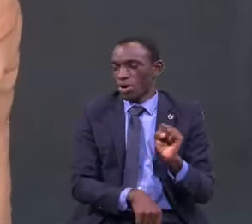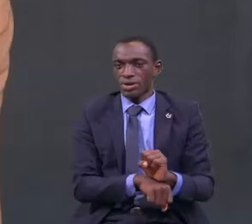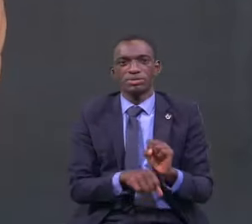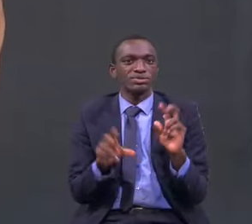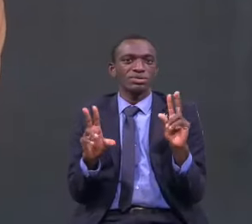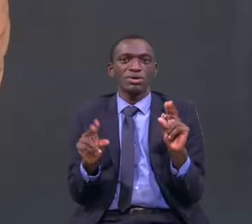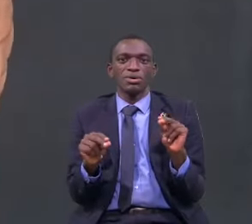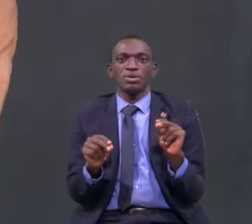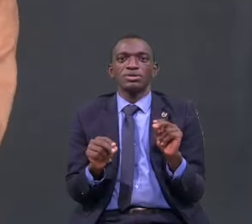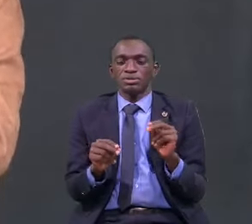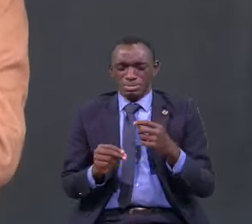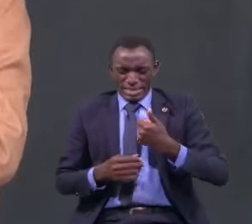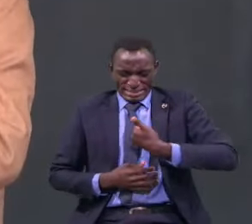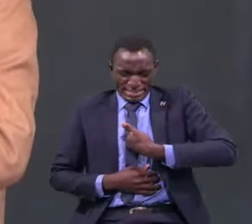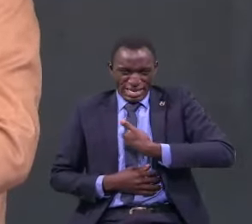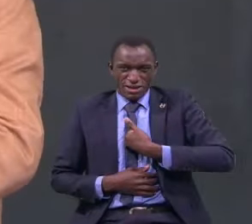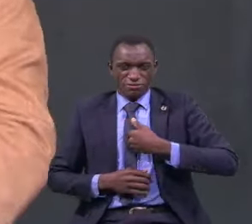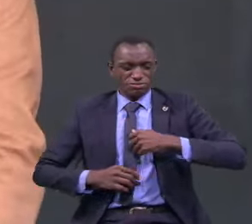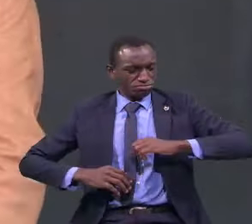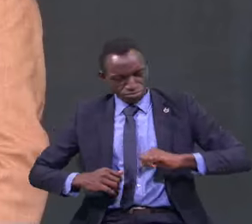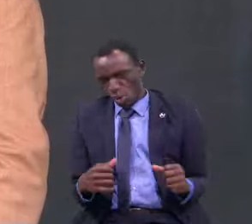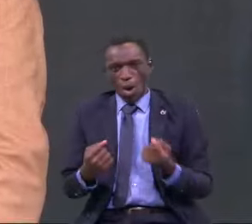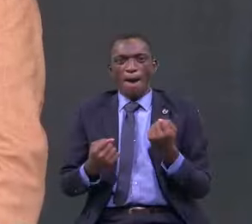There's the driver on the inside